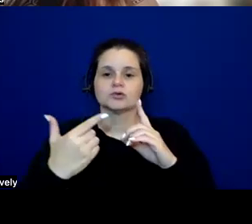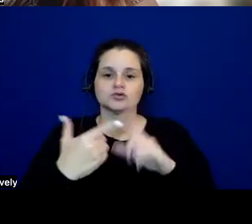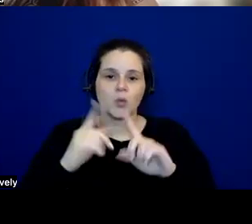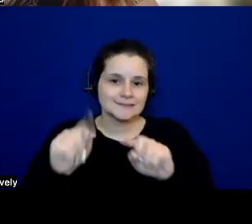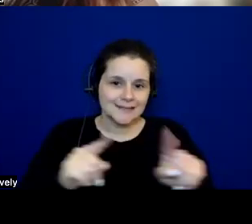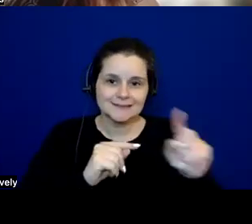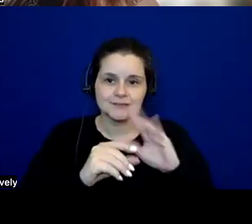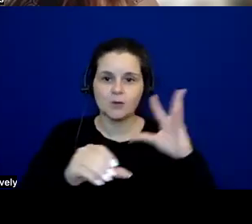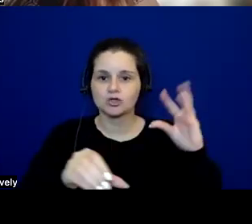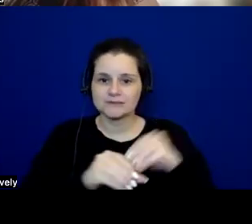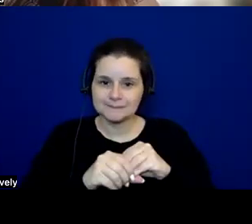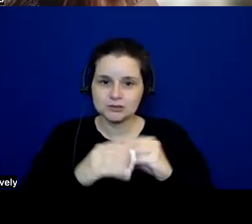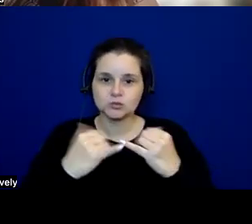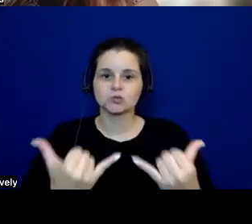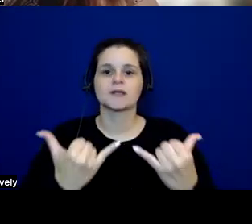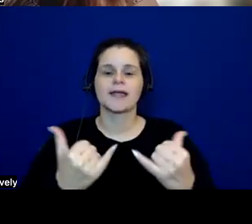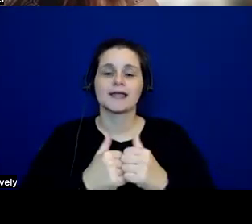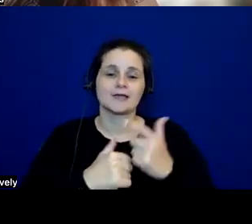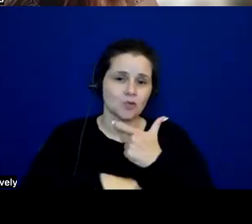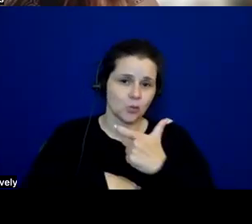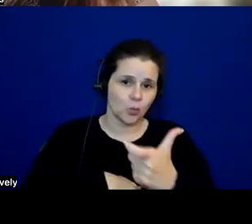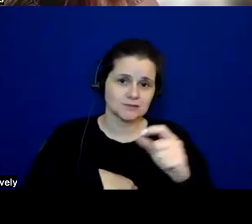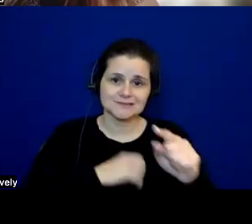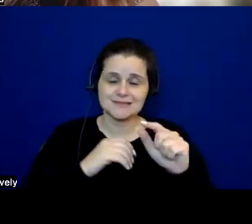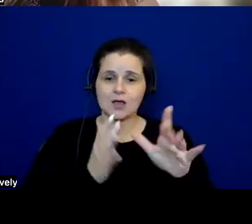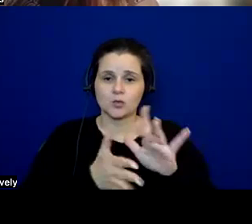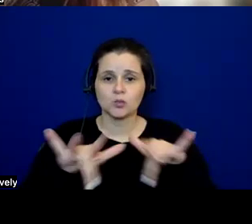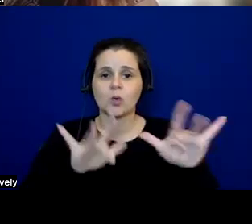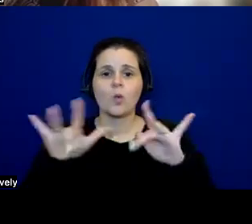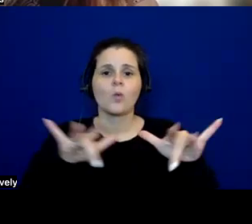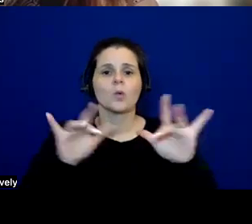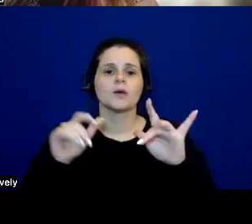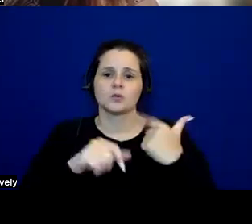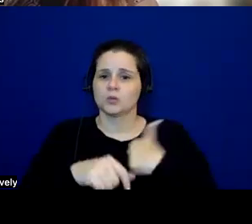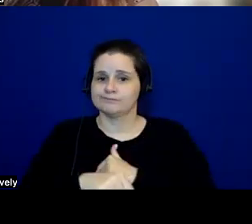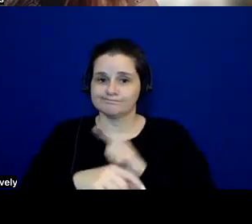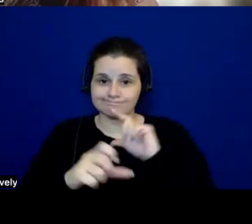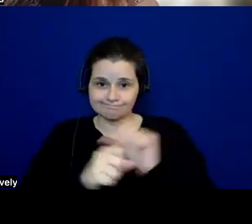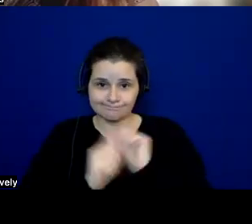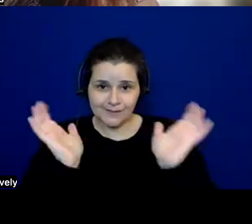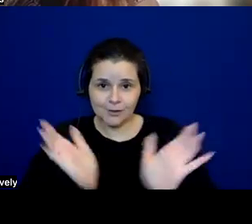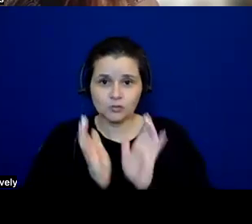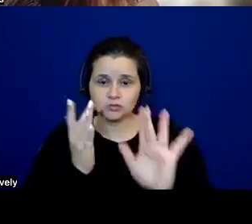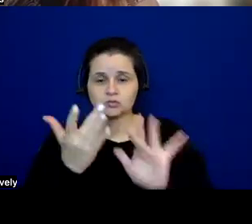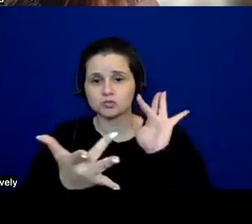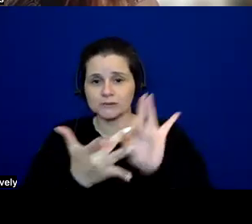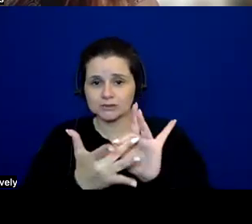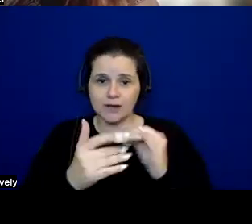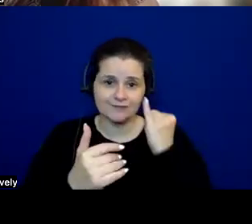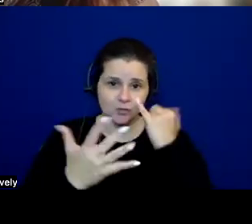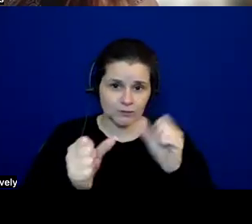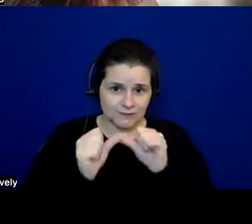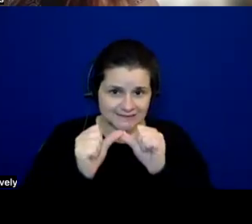our participants today. And if you're watching this as a recording, we certainly encourage you to reach out if you would like to continue